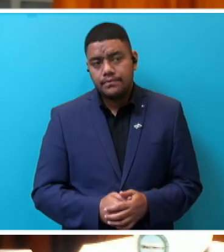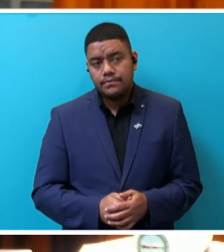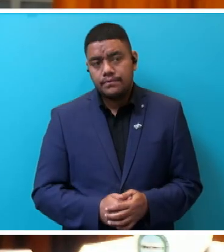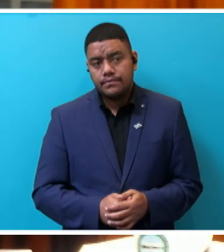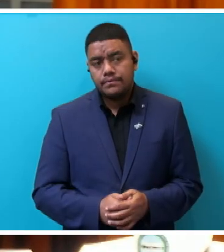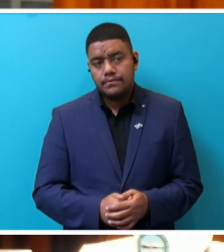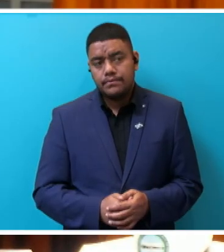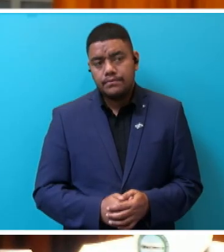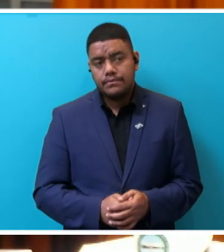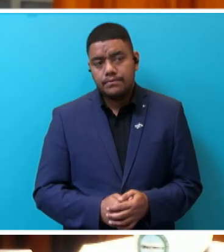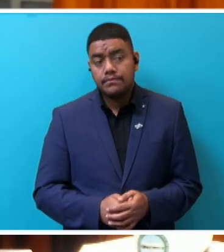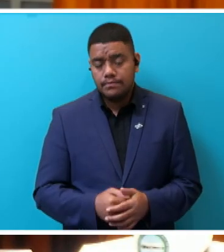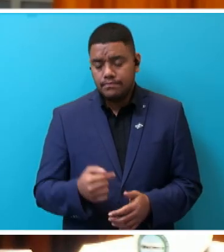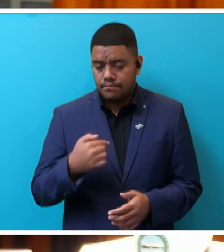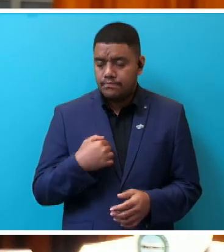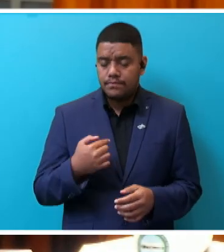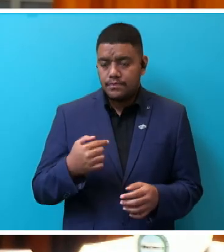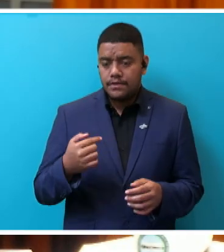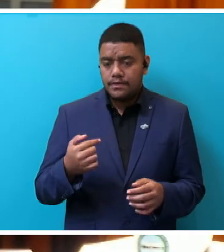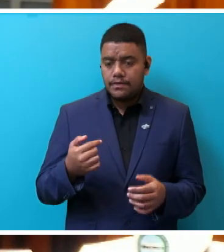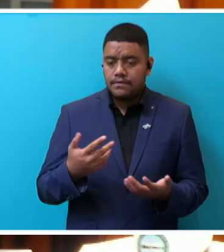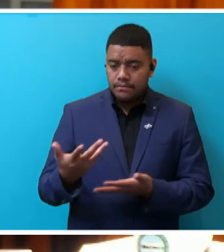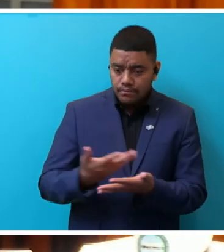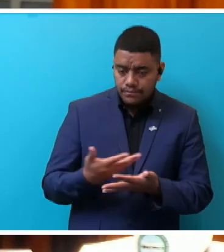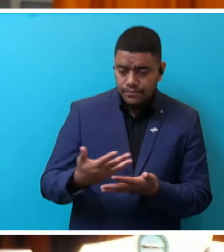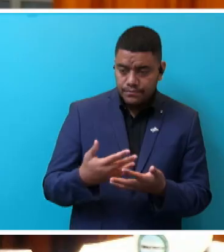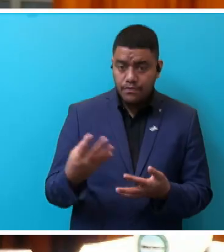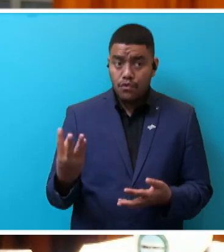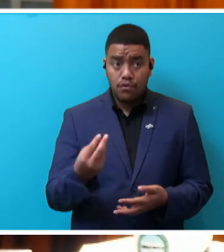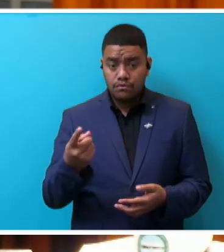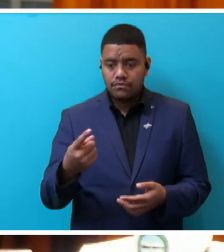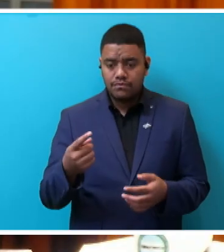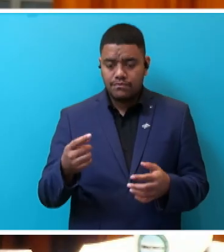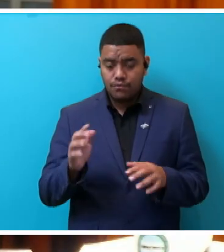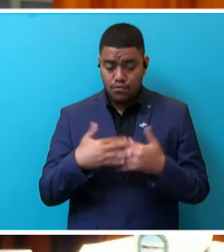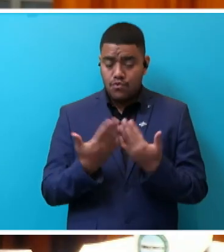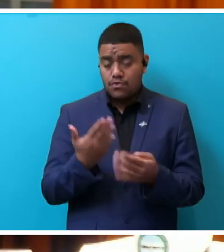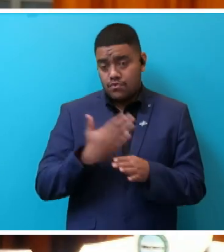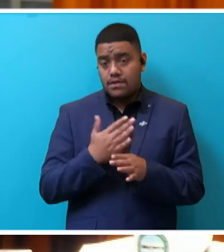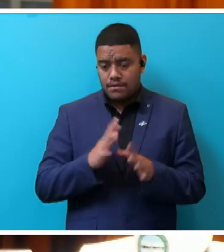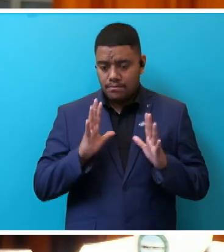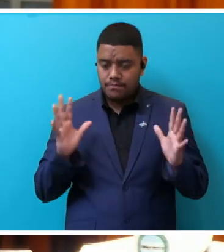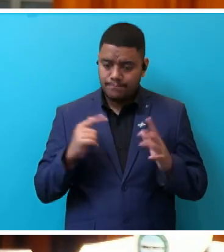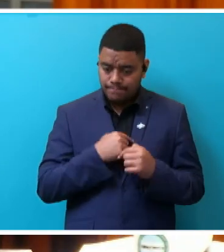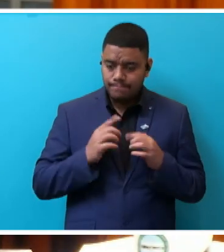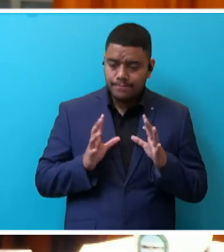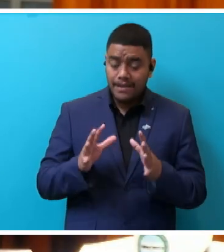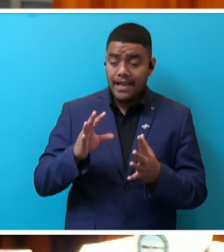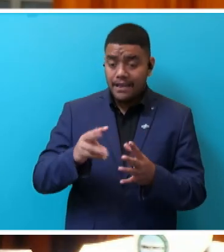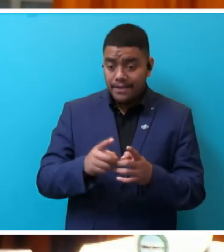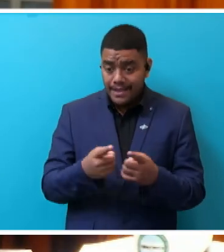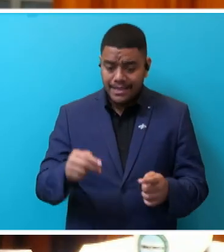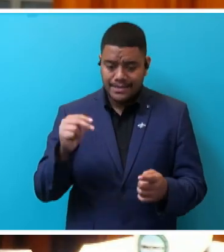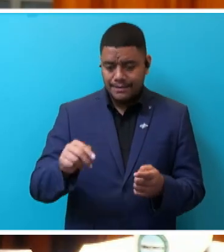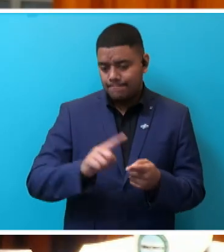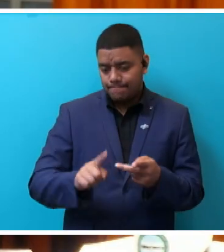It was my opinion and the opinion of those that were around me, that everything that needed to be attended